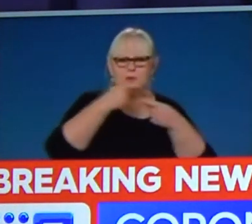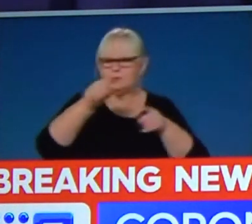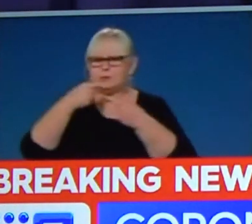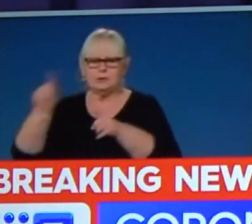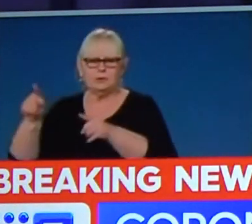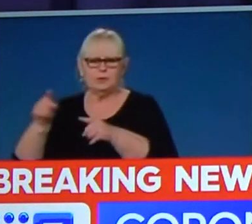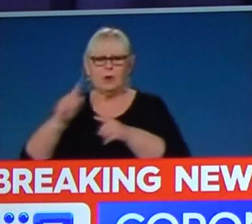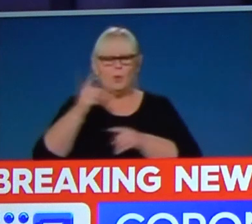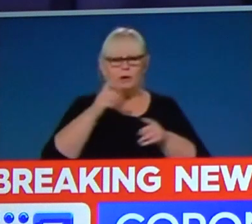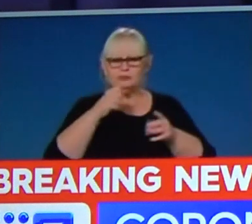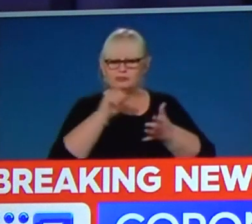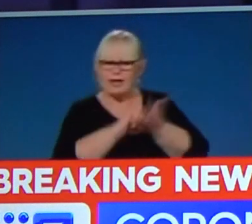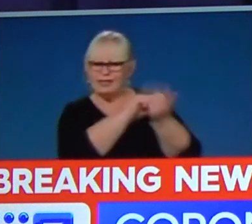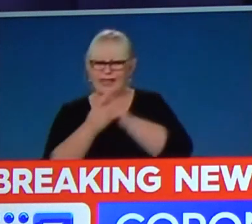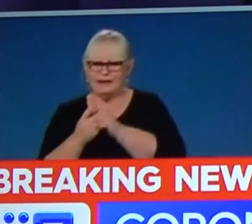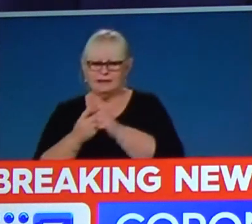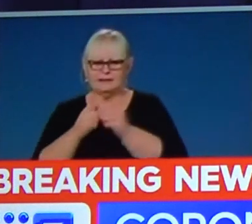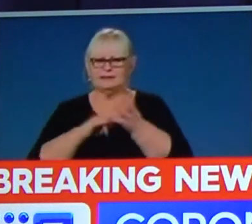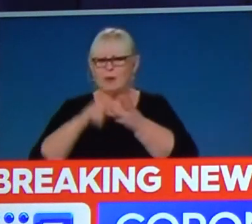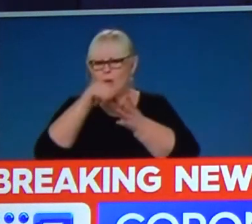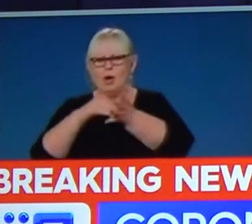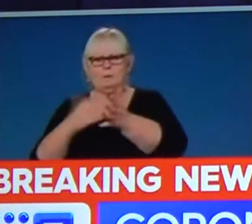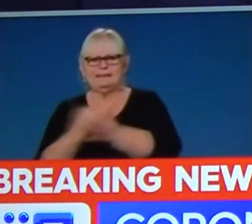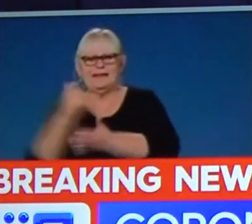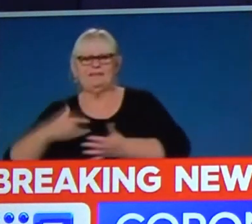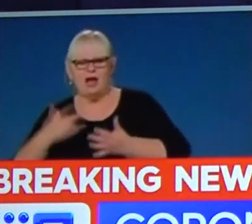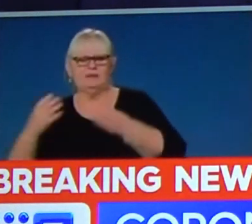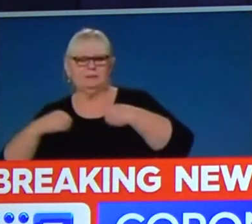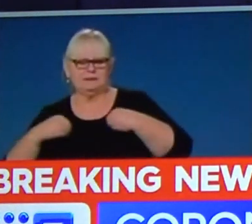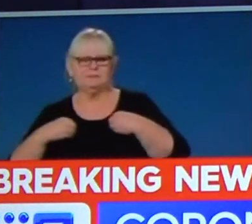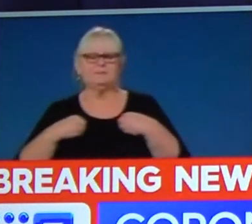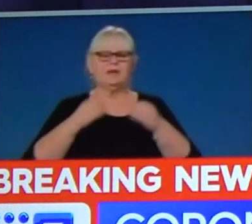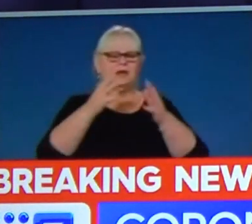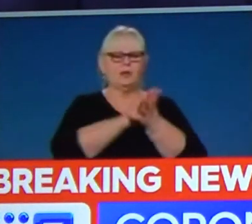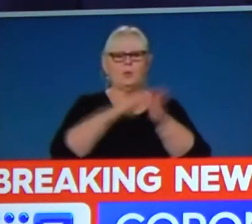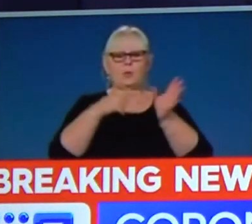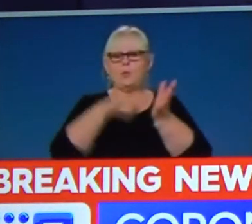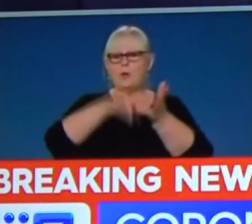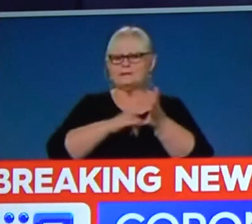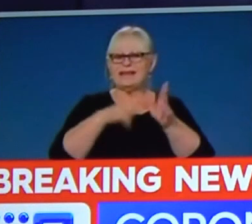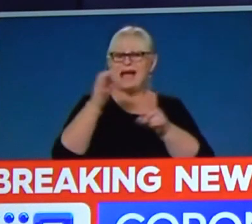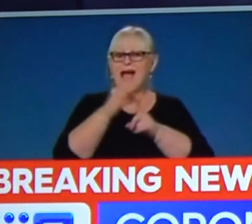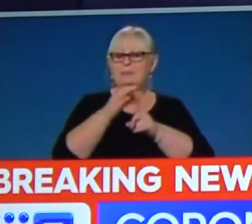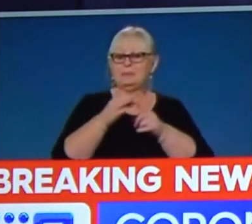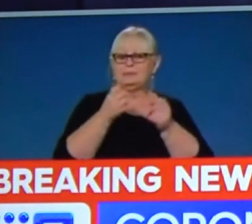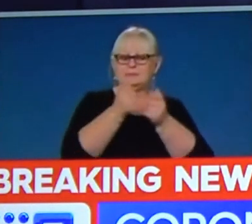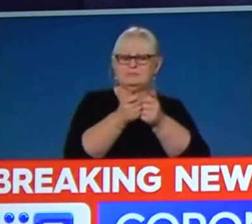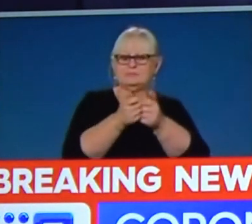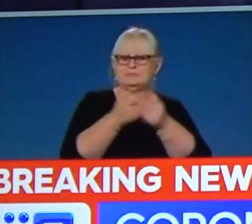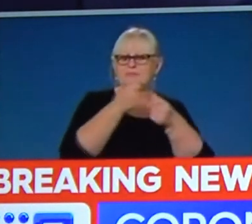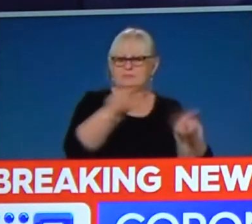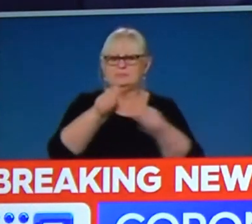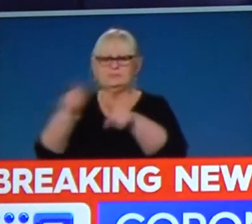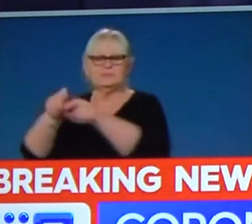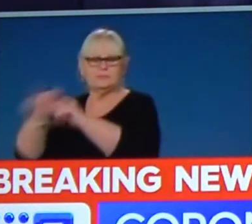information we need to do the right thing to save lives and to save livelihoods. The WhatsApp message service I referred to earlier today has now